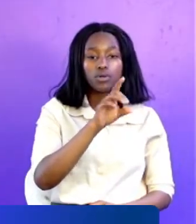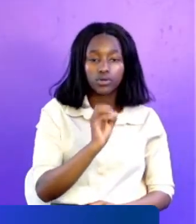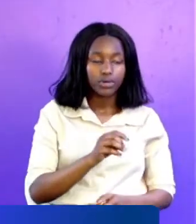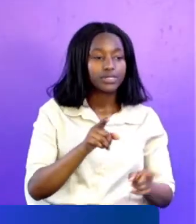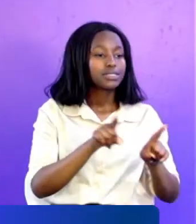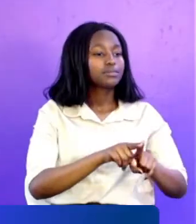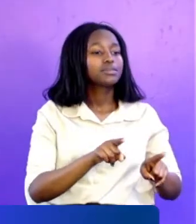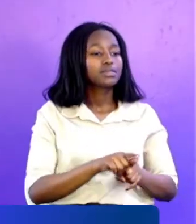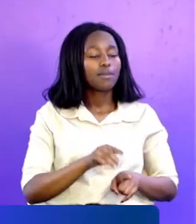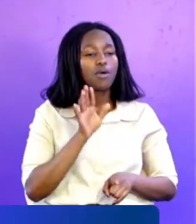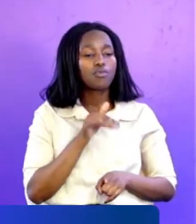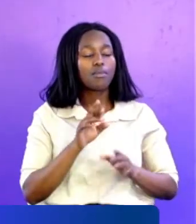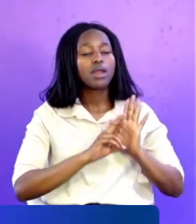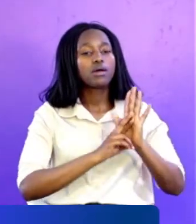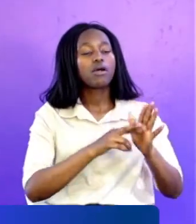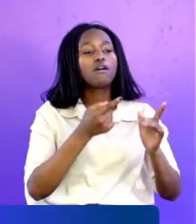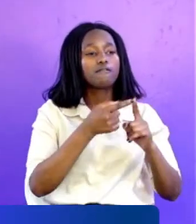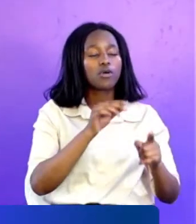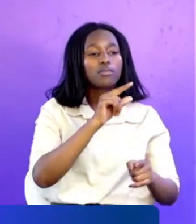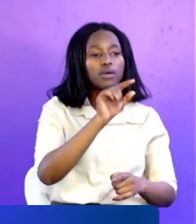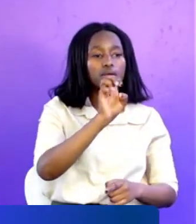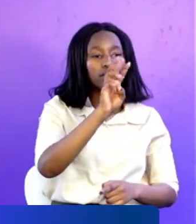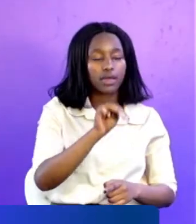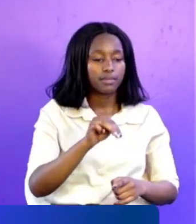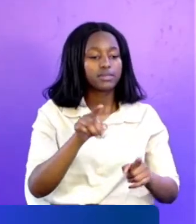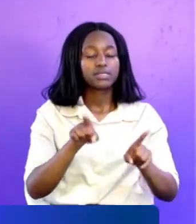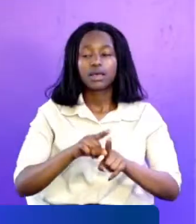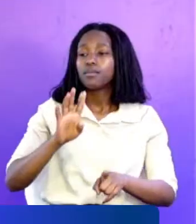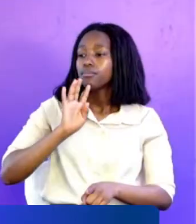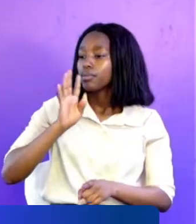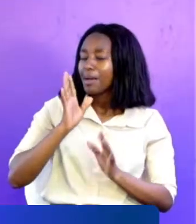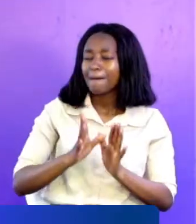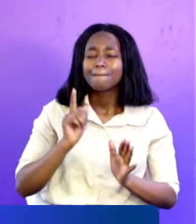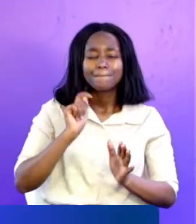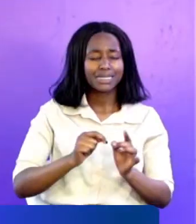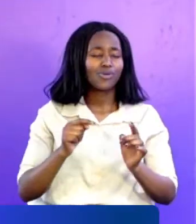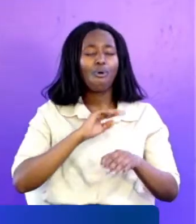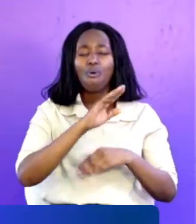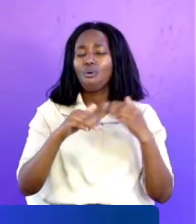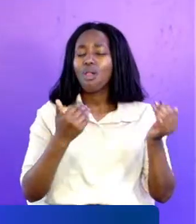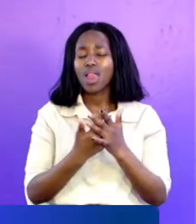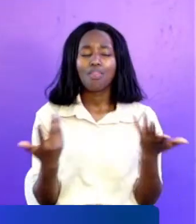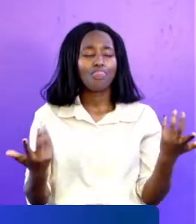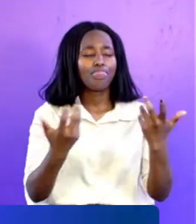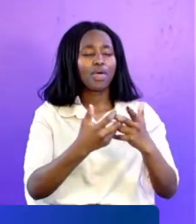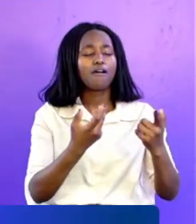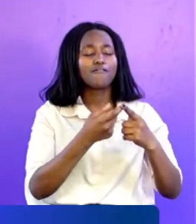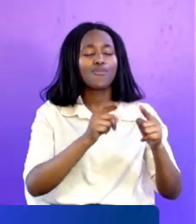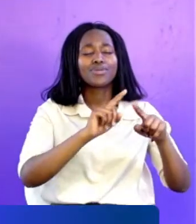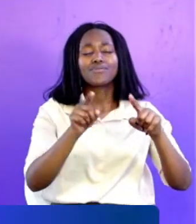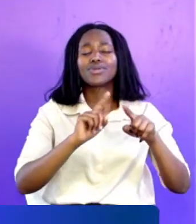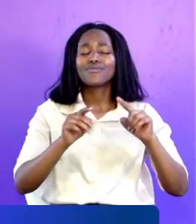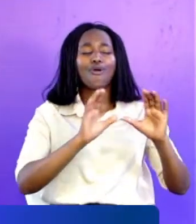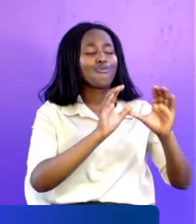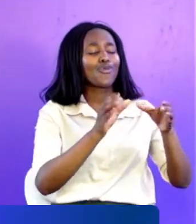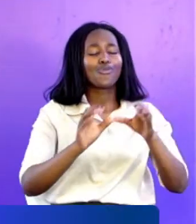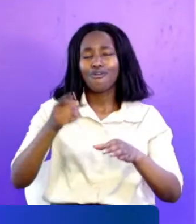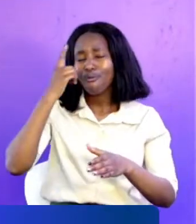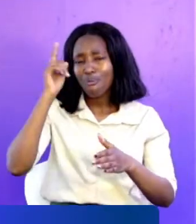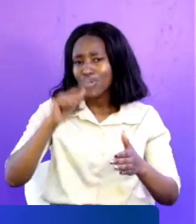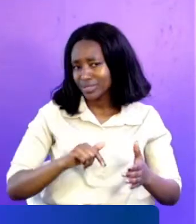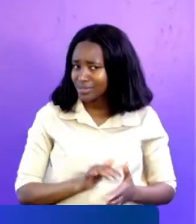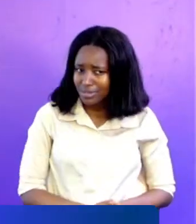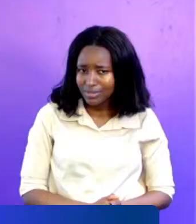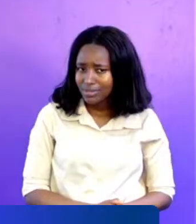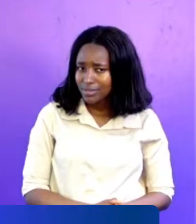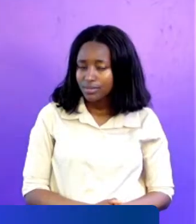Game sub-county. And the Speaker of the House must come from another community. Then this is not the way to work. I want to tell